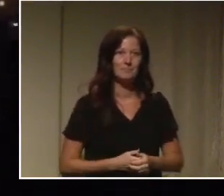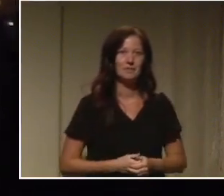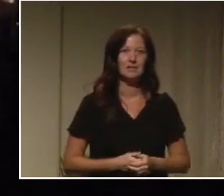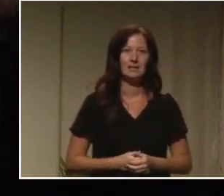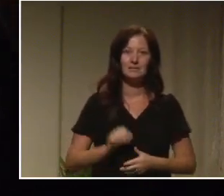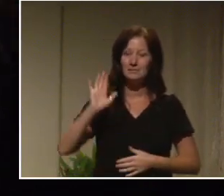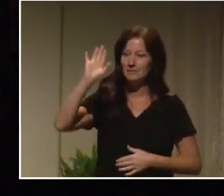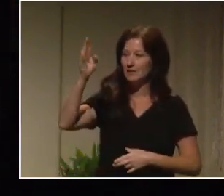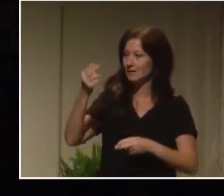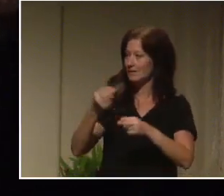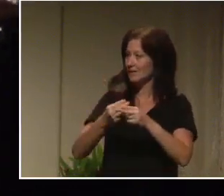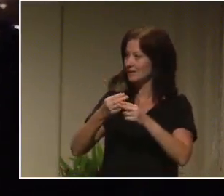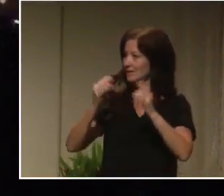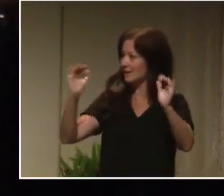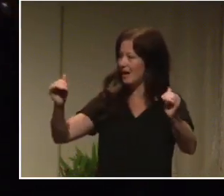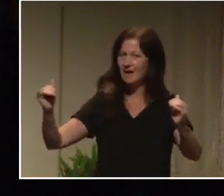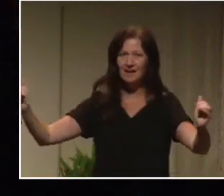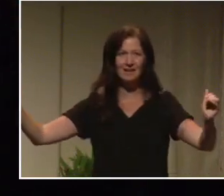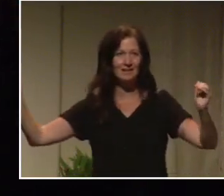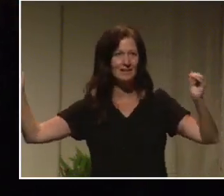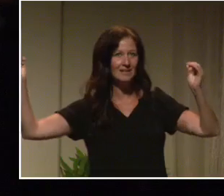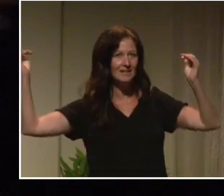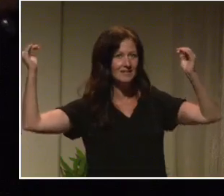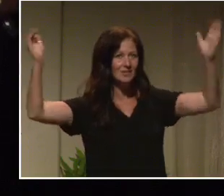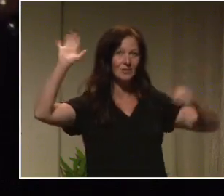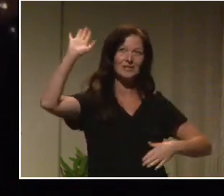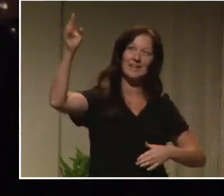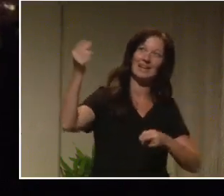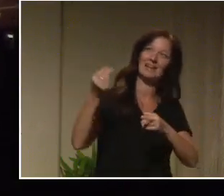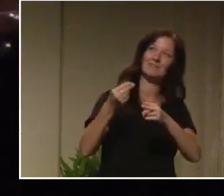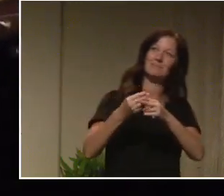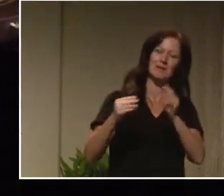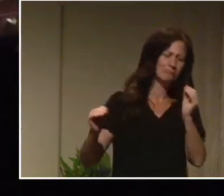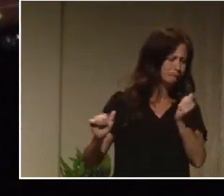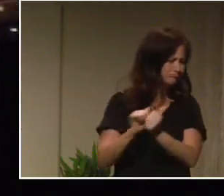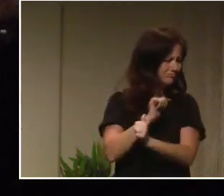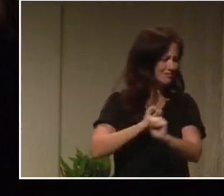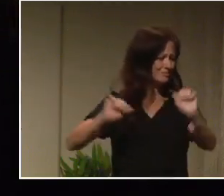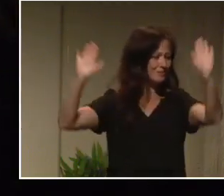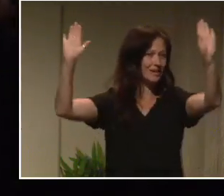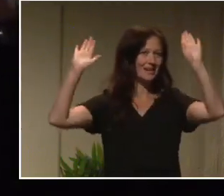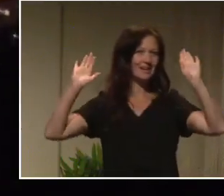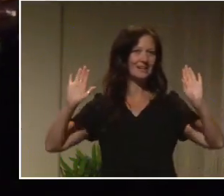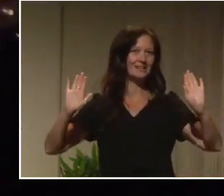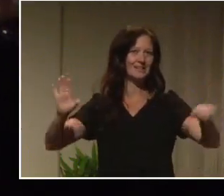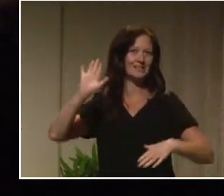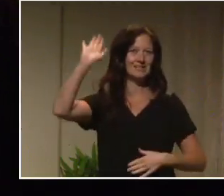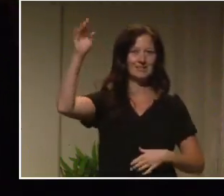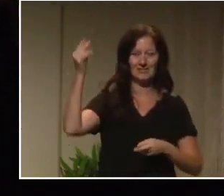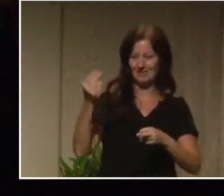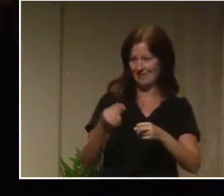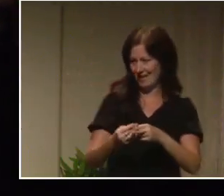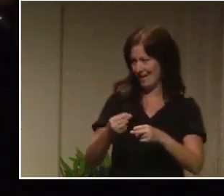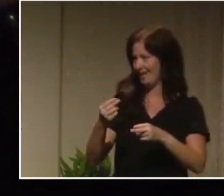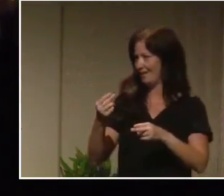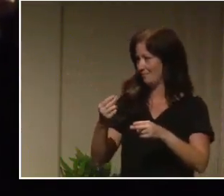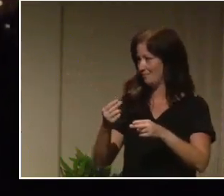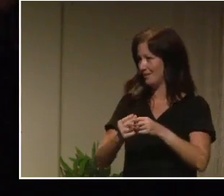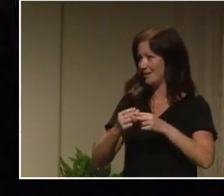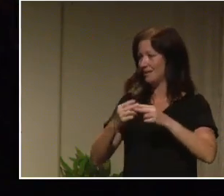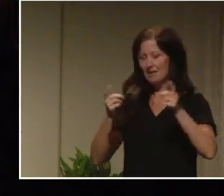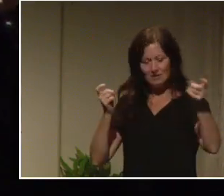Your name is the highest, your name is the greatest.